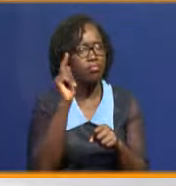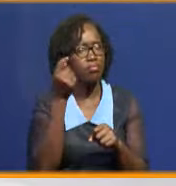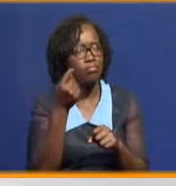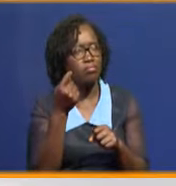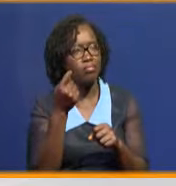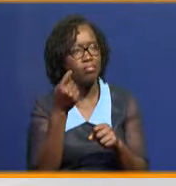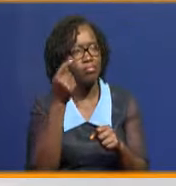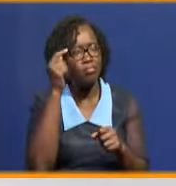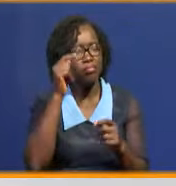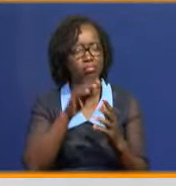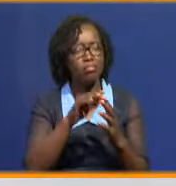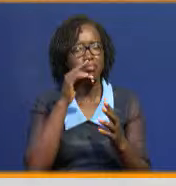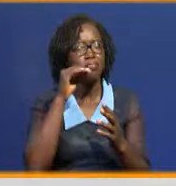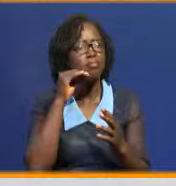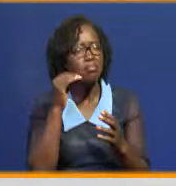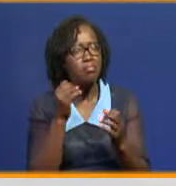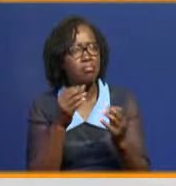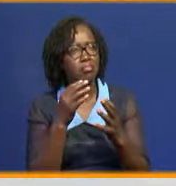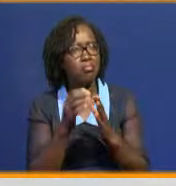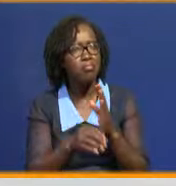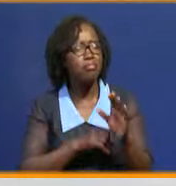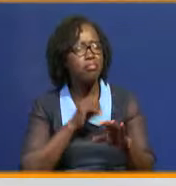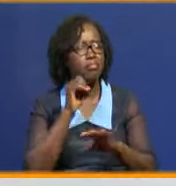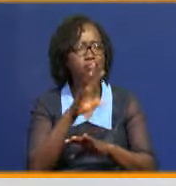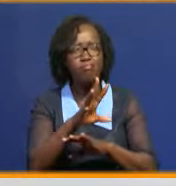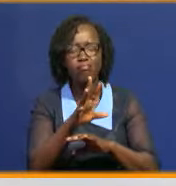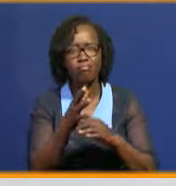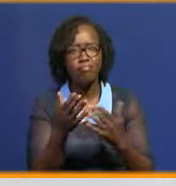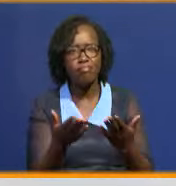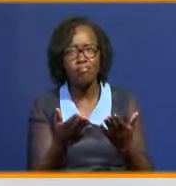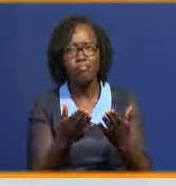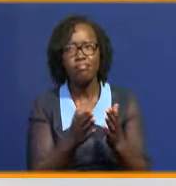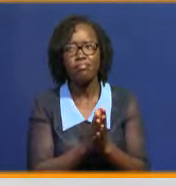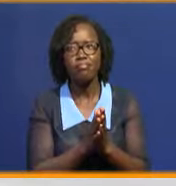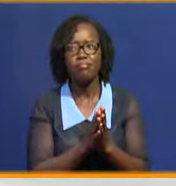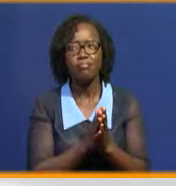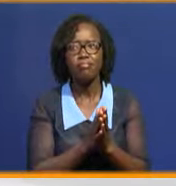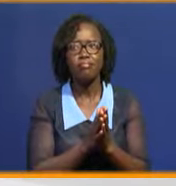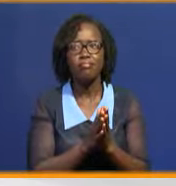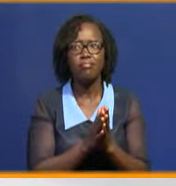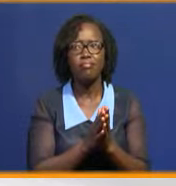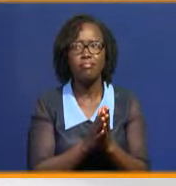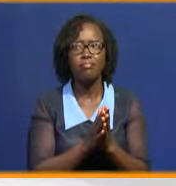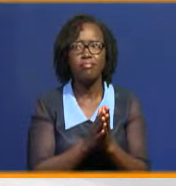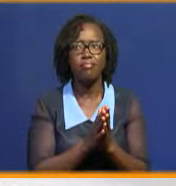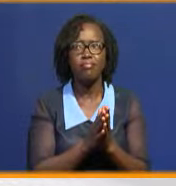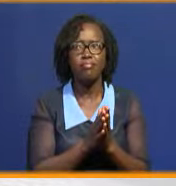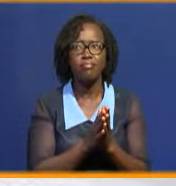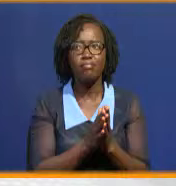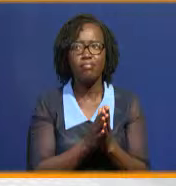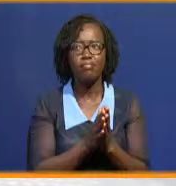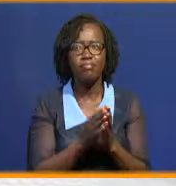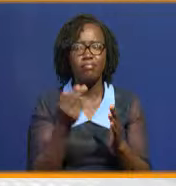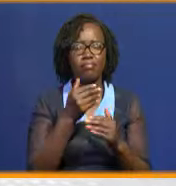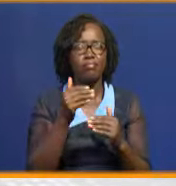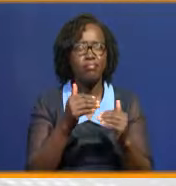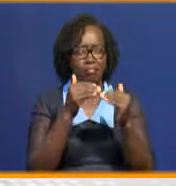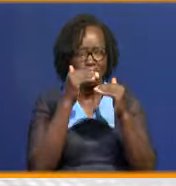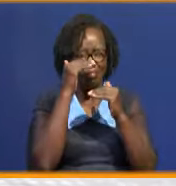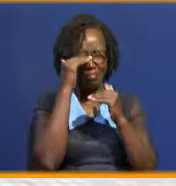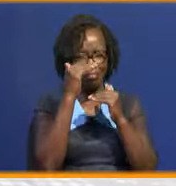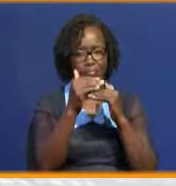for foreign? We have seen a number of movies being shot here, Tomb Raider. We've seen a number of of high-level